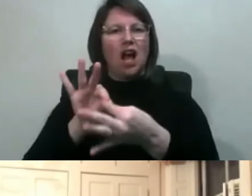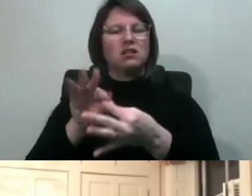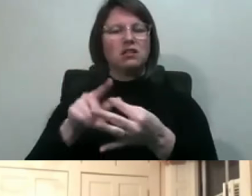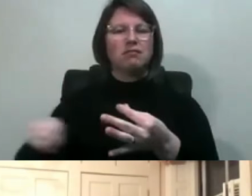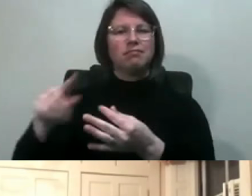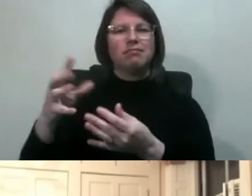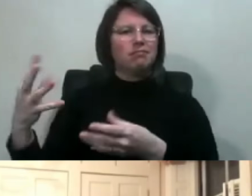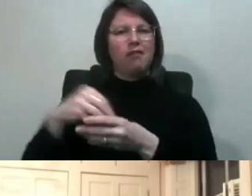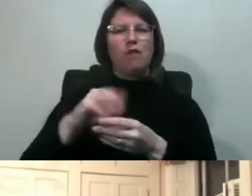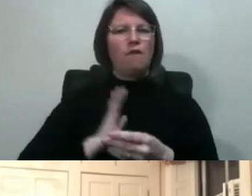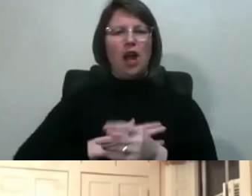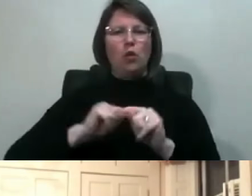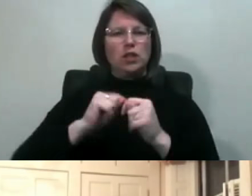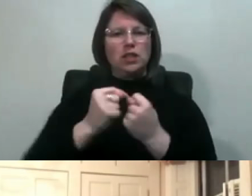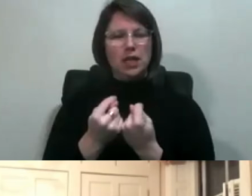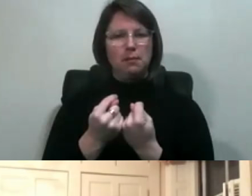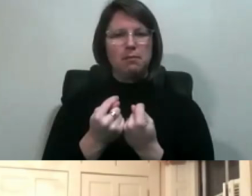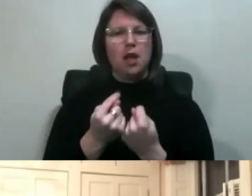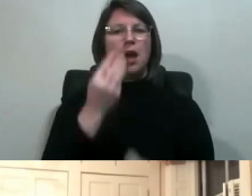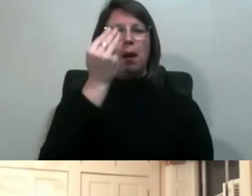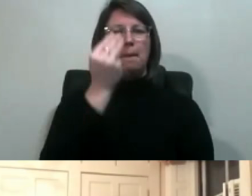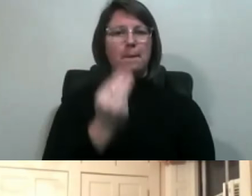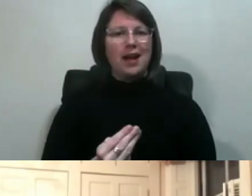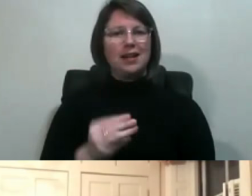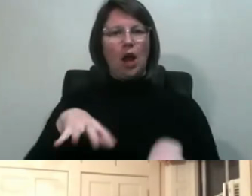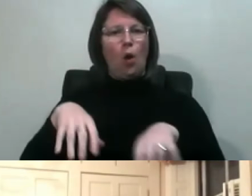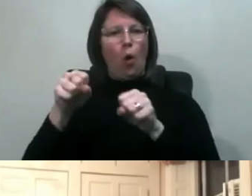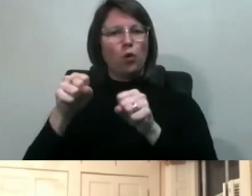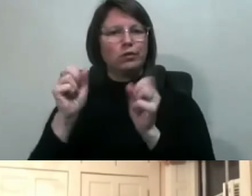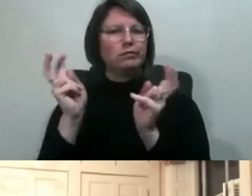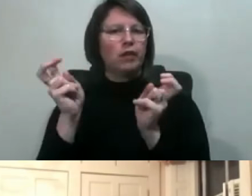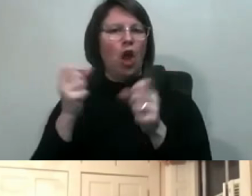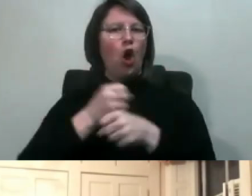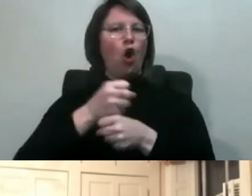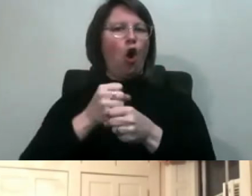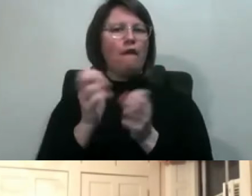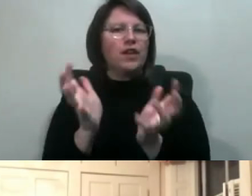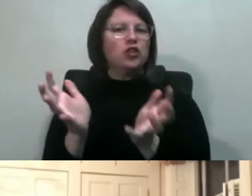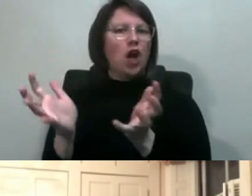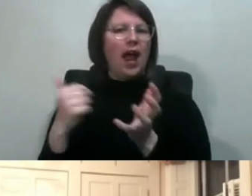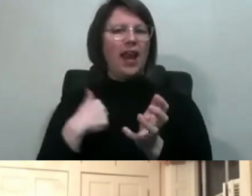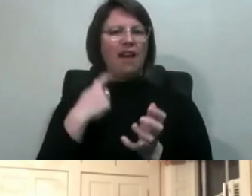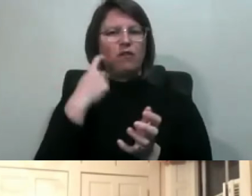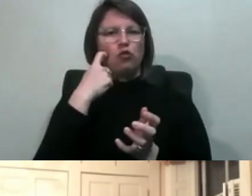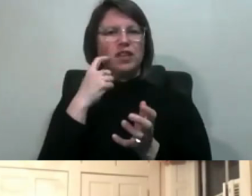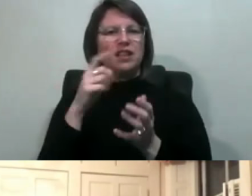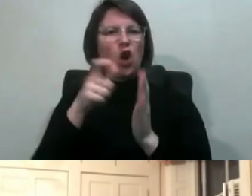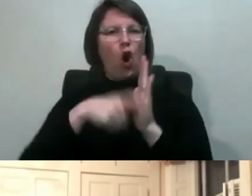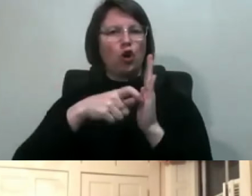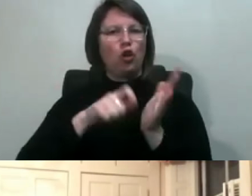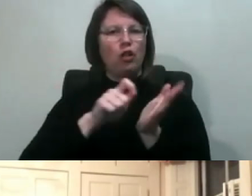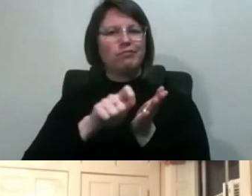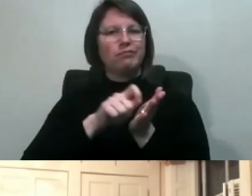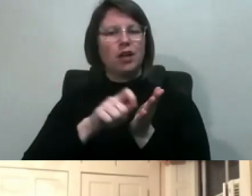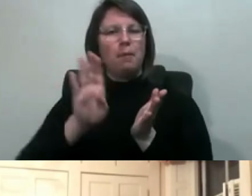that are part of our team that on Mondays host what we call coffee chats. There was a recent article around this in the Boston Globe,